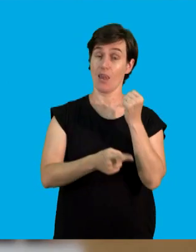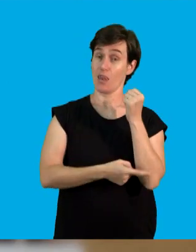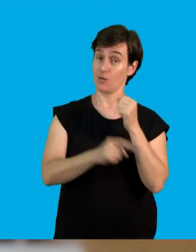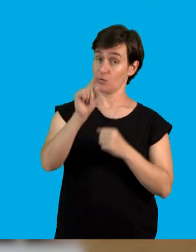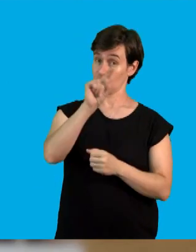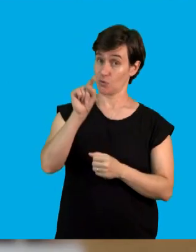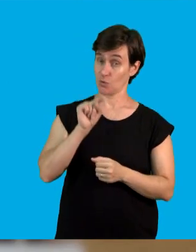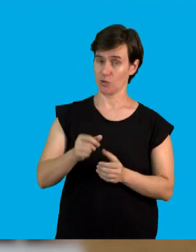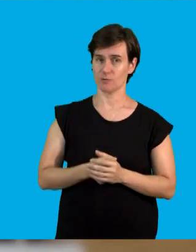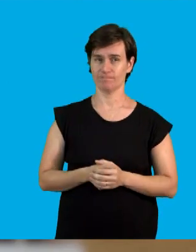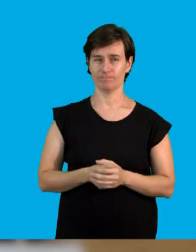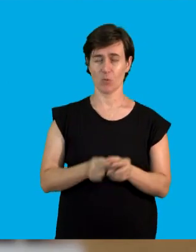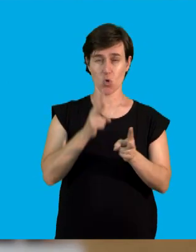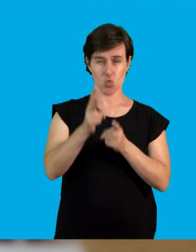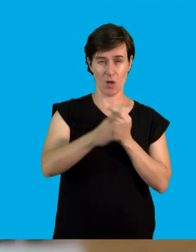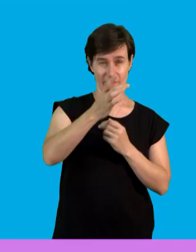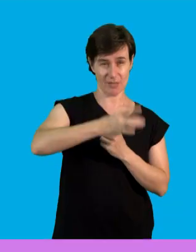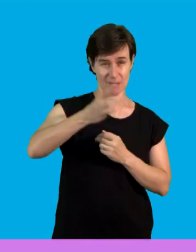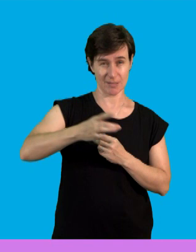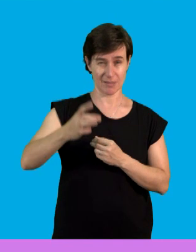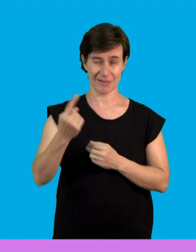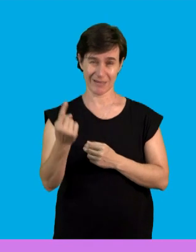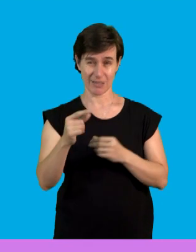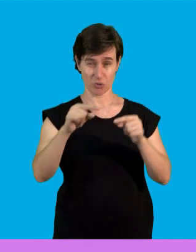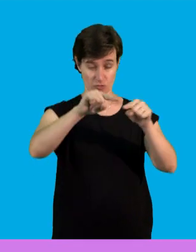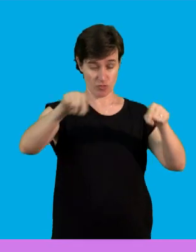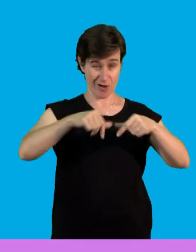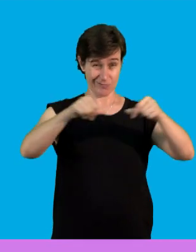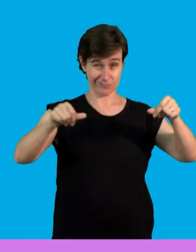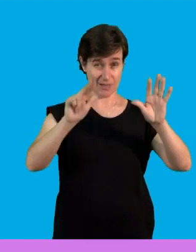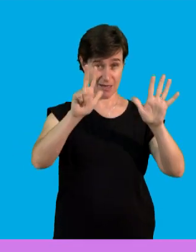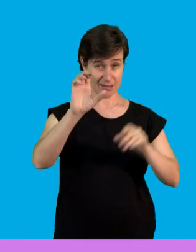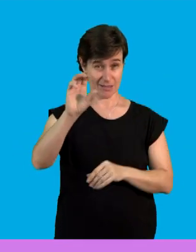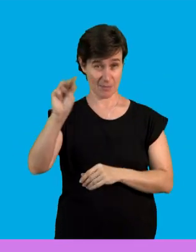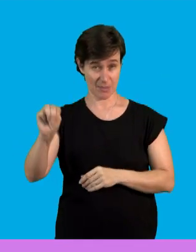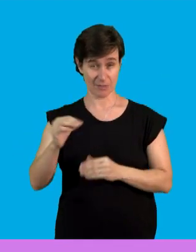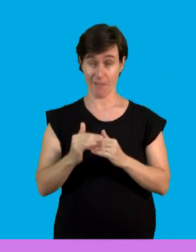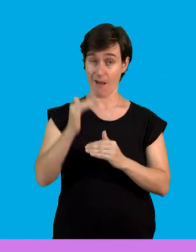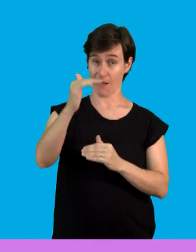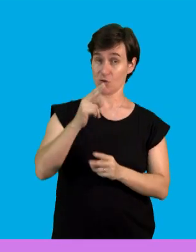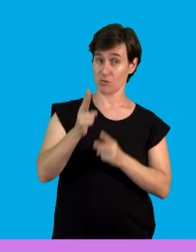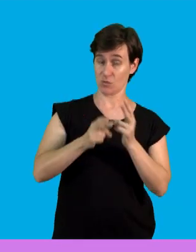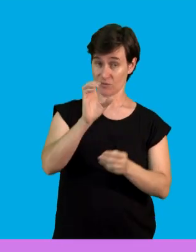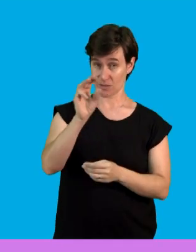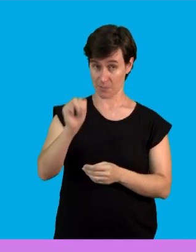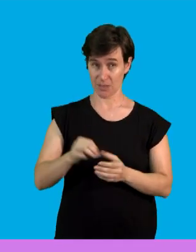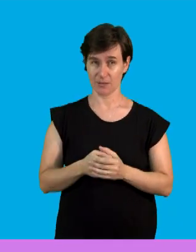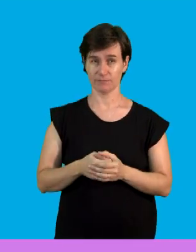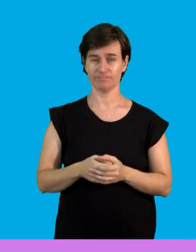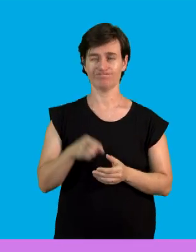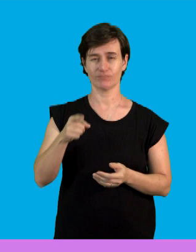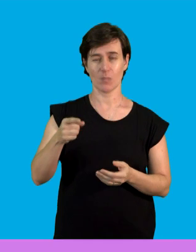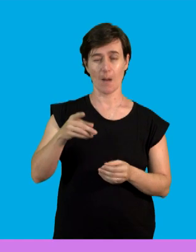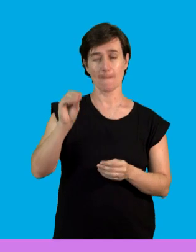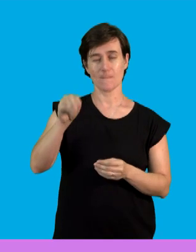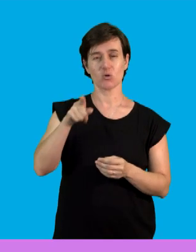look at the last question. 12 cans, each with a diameter of 8 centimeters and a height of